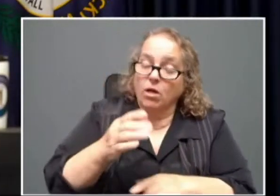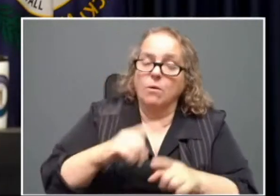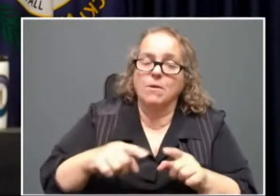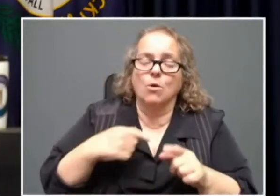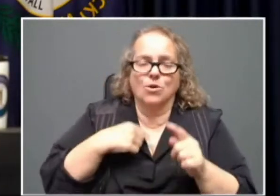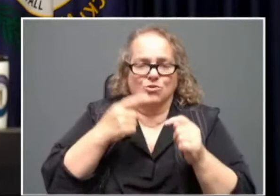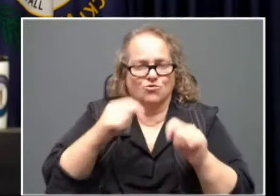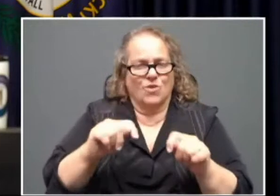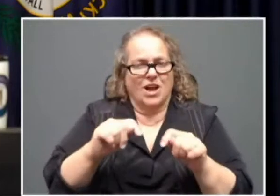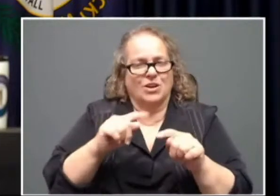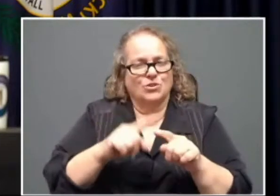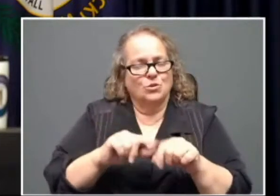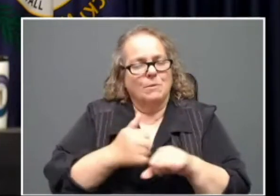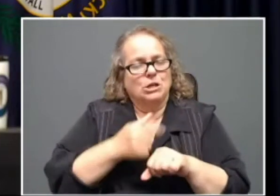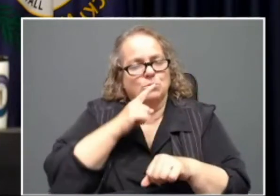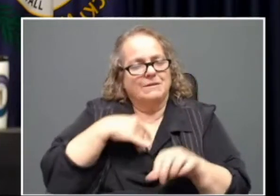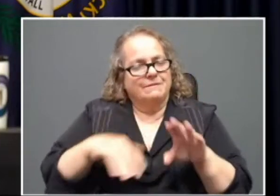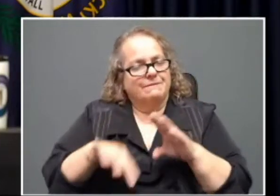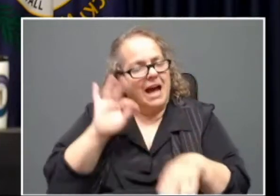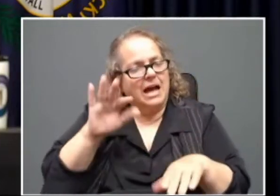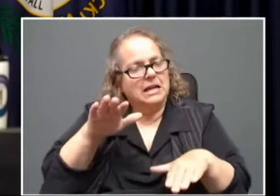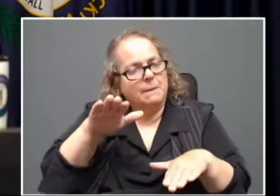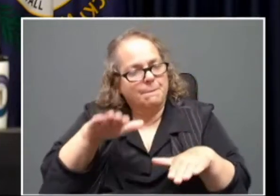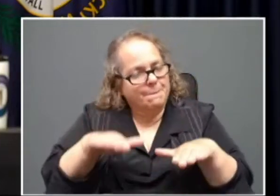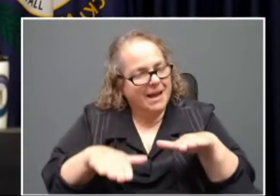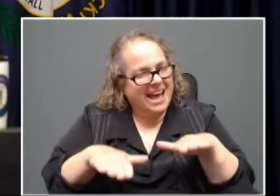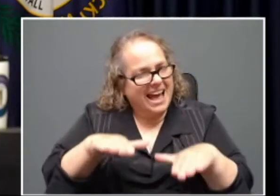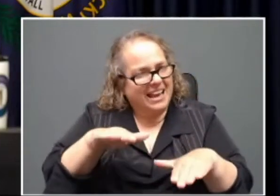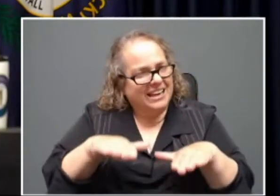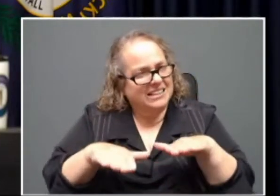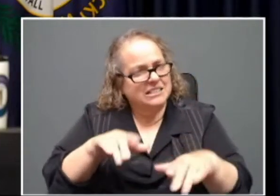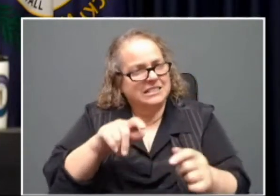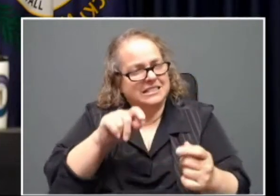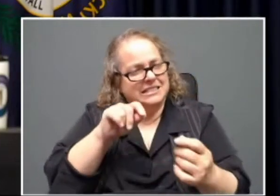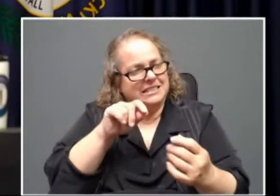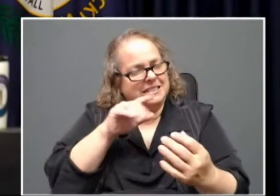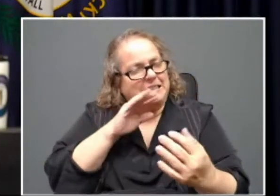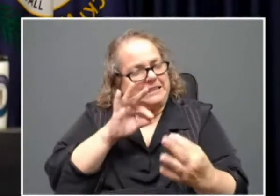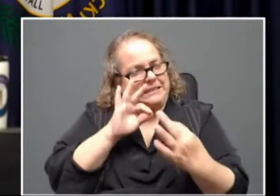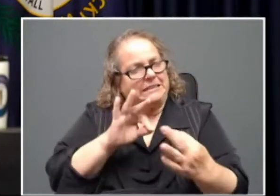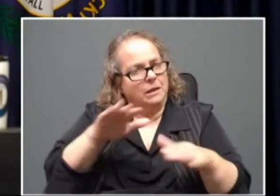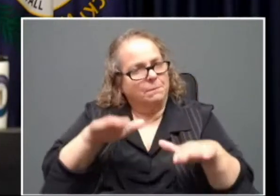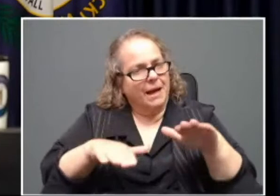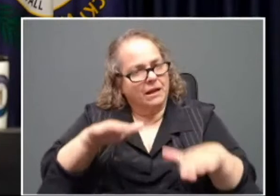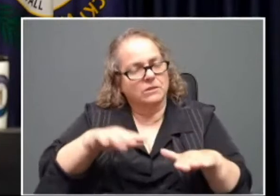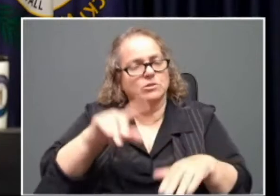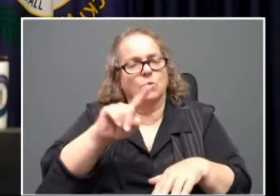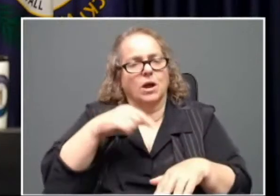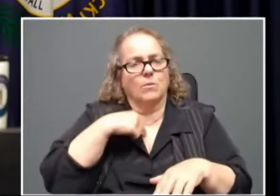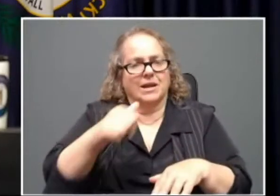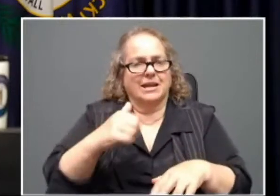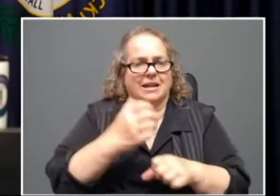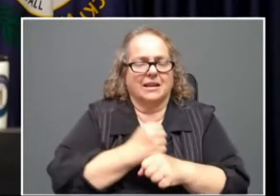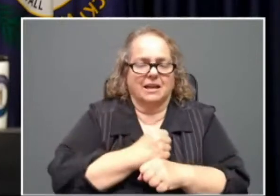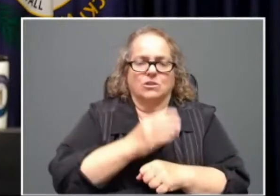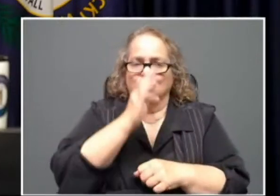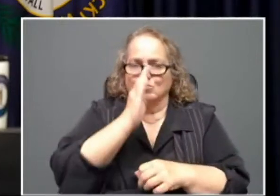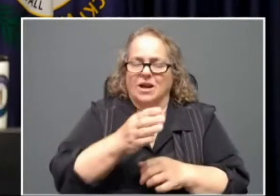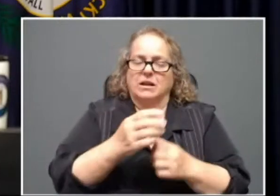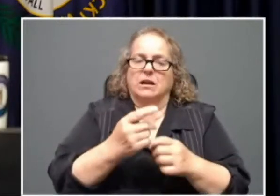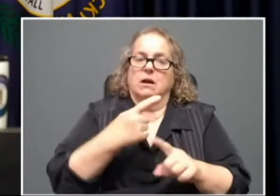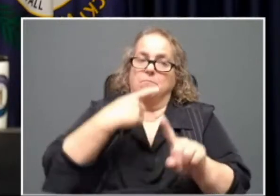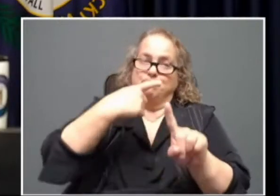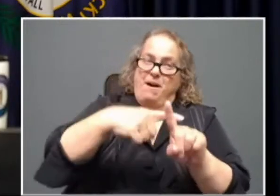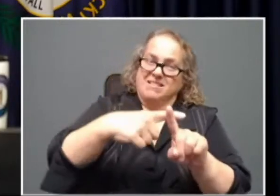thread the needle or find the Goldilocks zone where we get the direct positive impact that